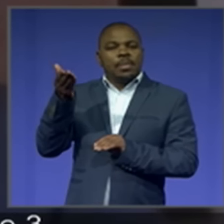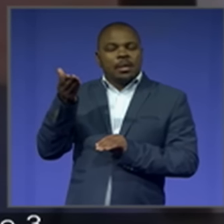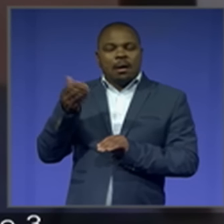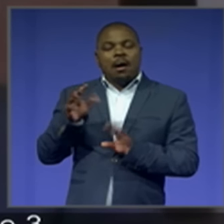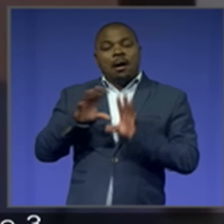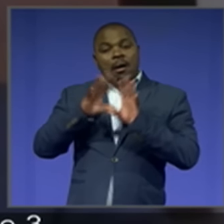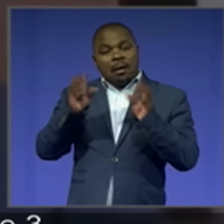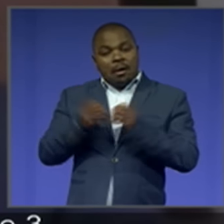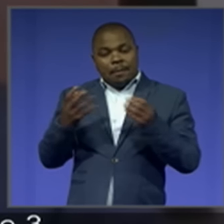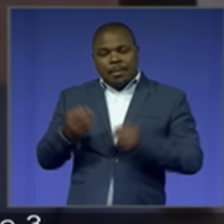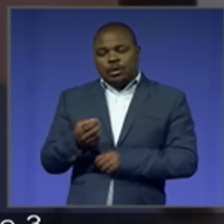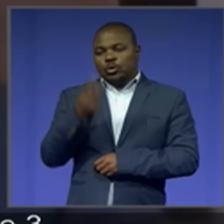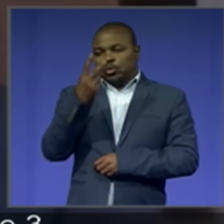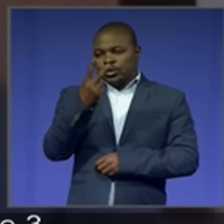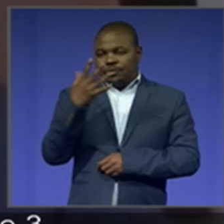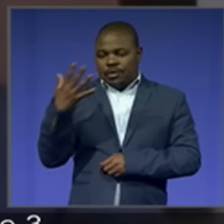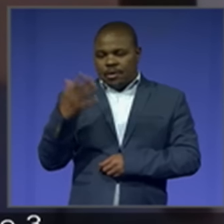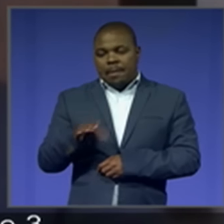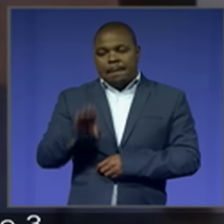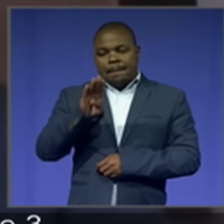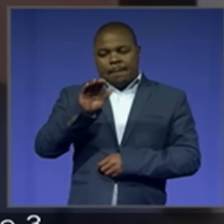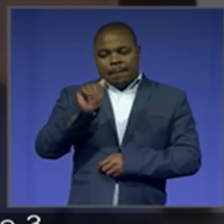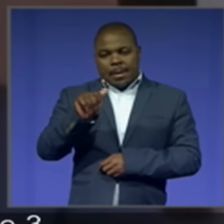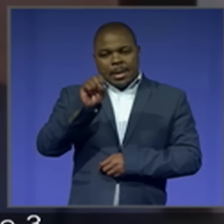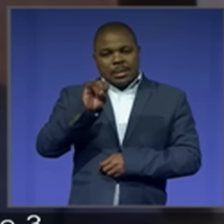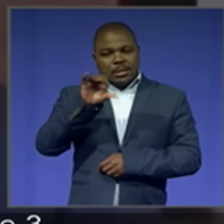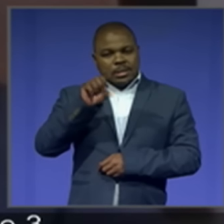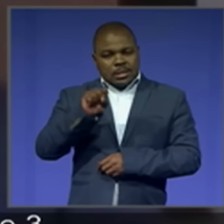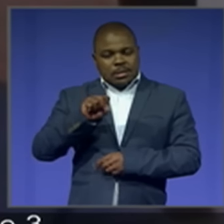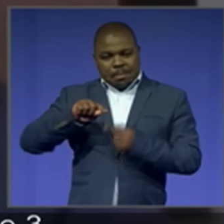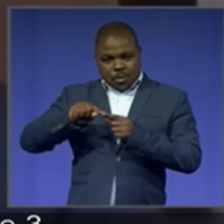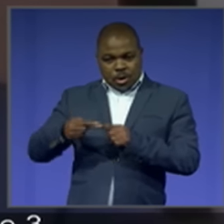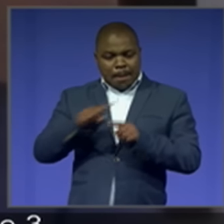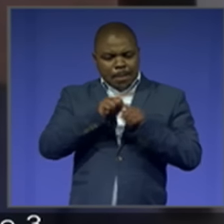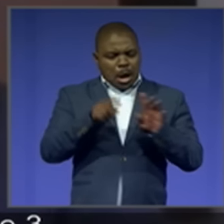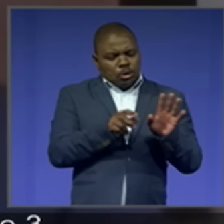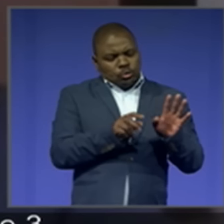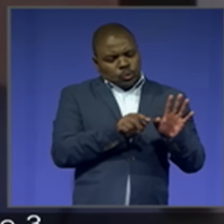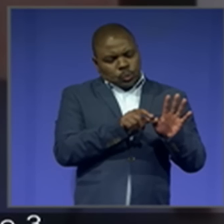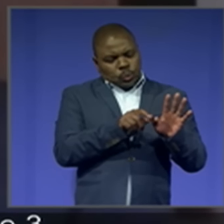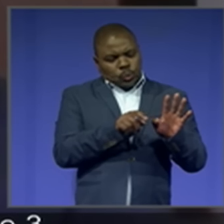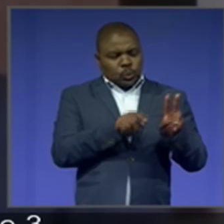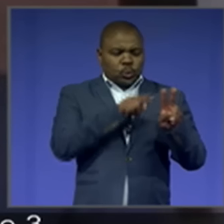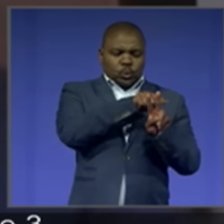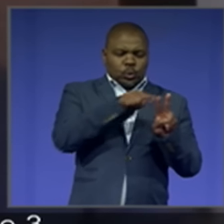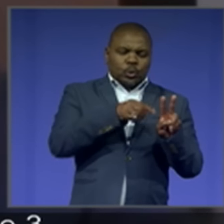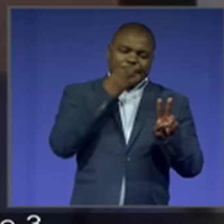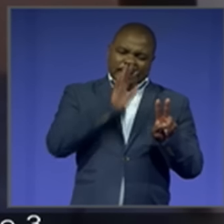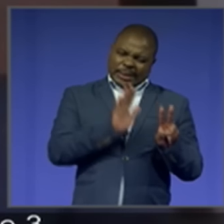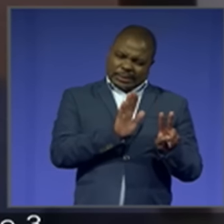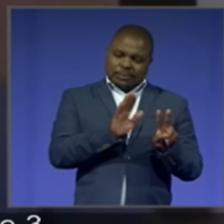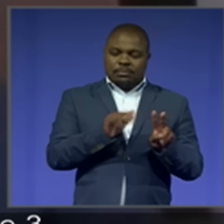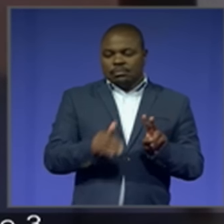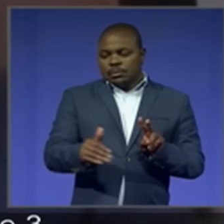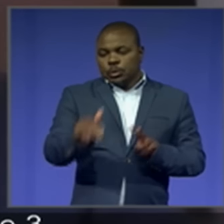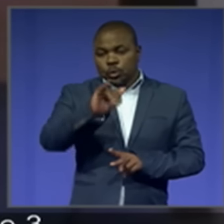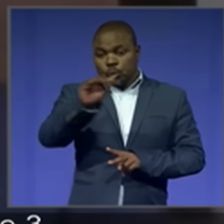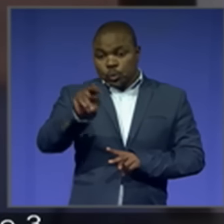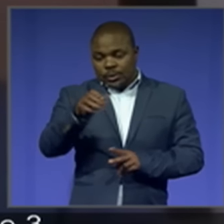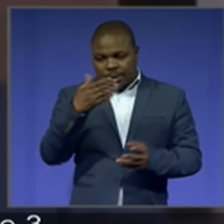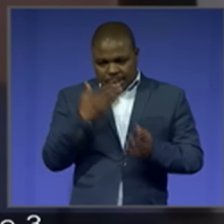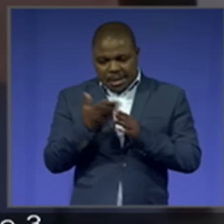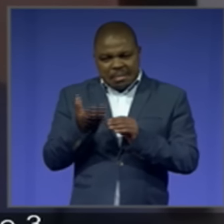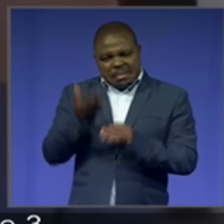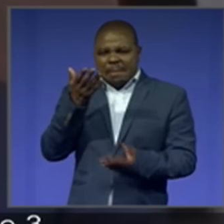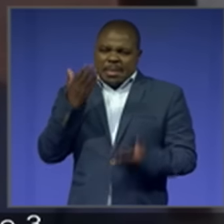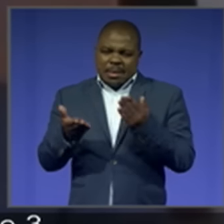25 basis points, fela ba babedi ba ne ba re a re skeng ra di nyolla, re tla bona ha kgwedi ya June e fihla mme re bona hore di